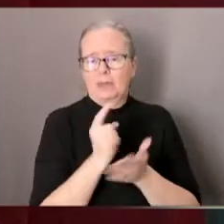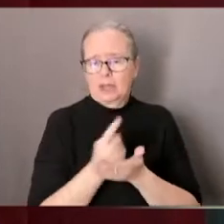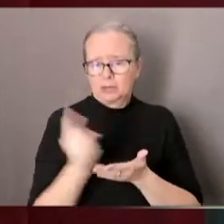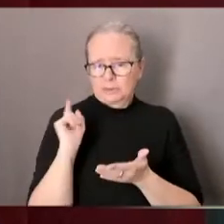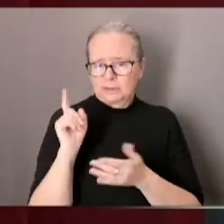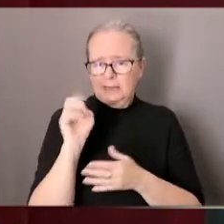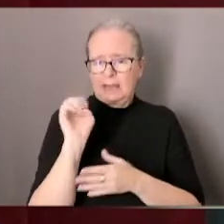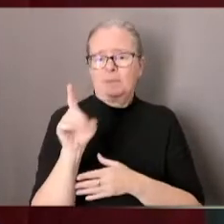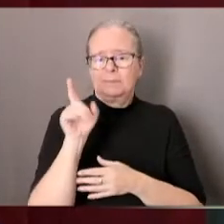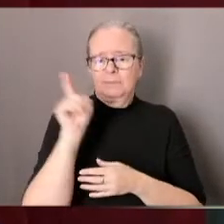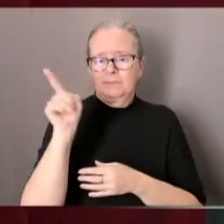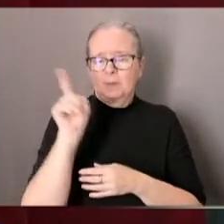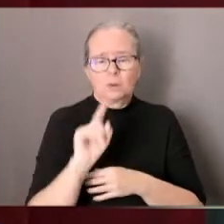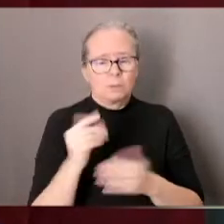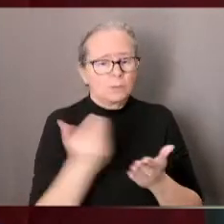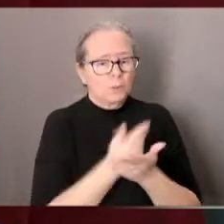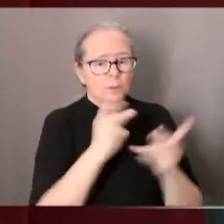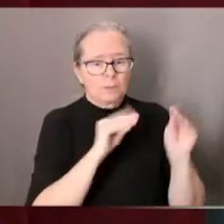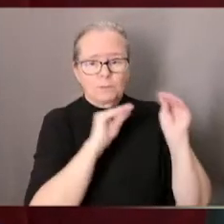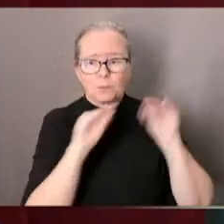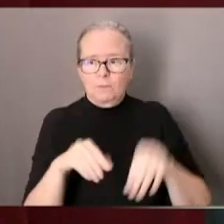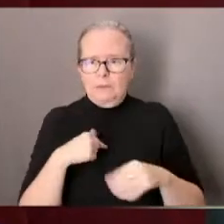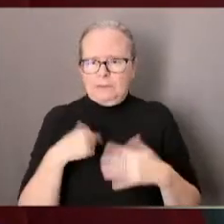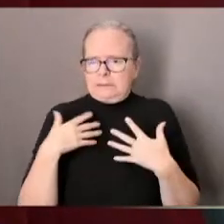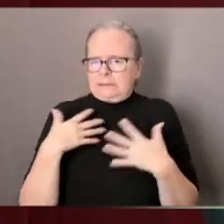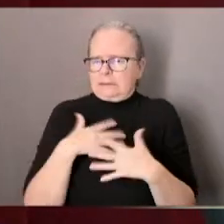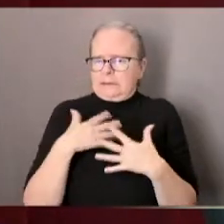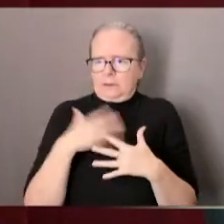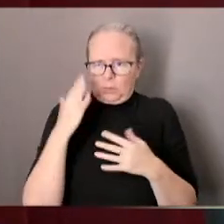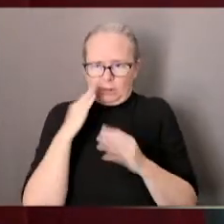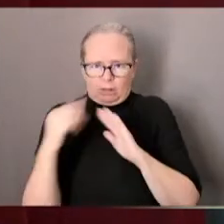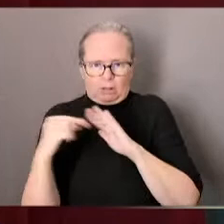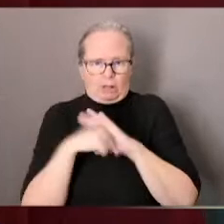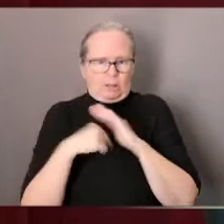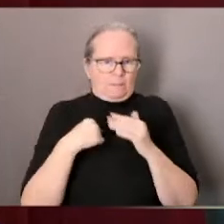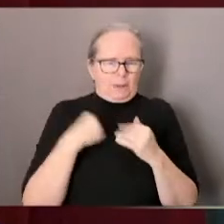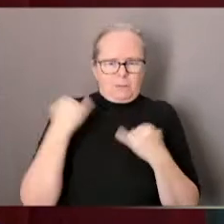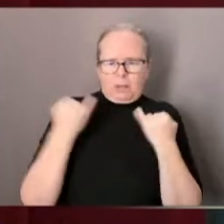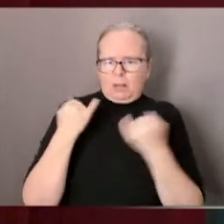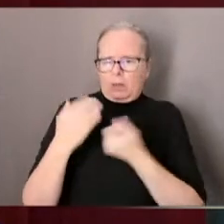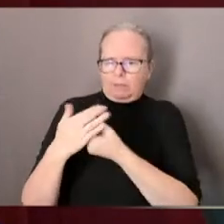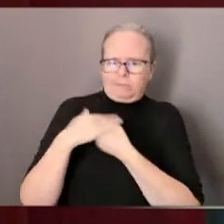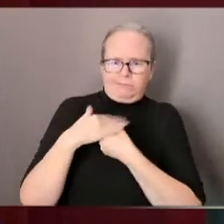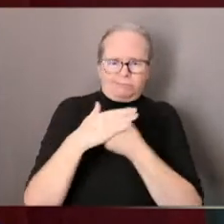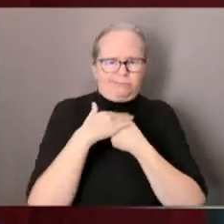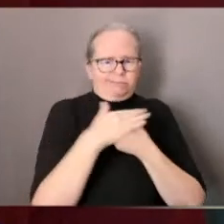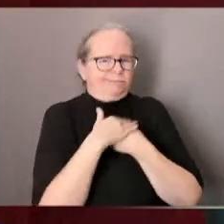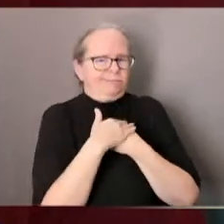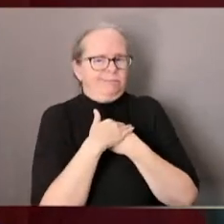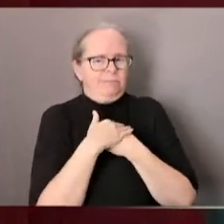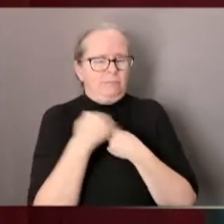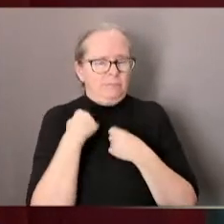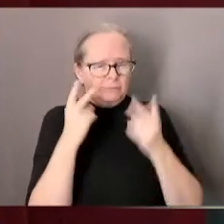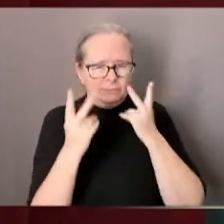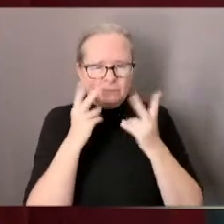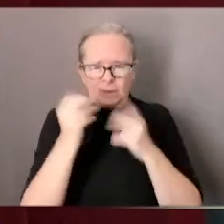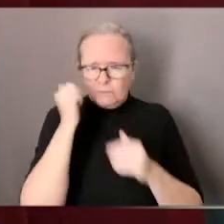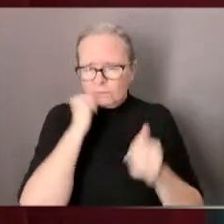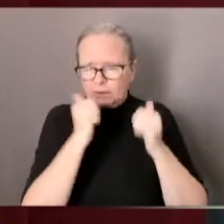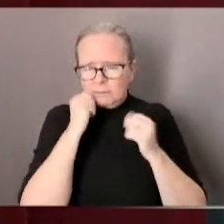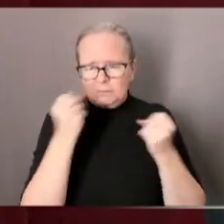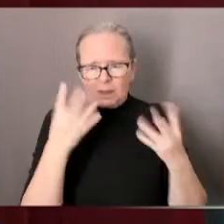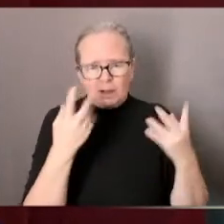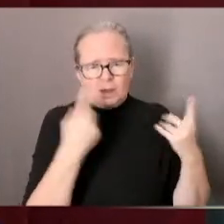rise and minorities are facing daily instances of racism in their life well the previous stand in this chamber today and